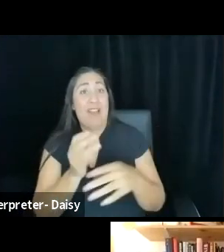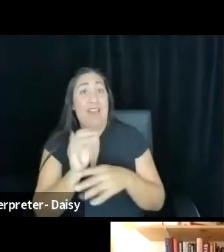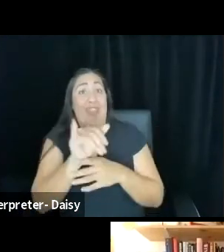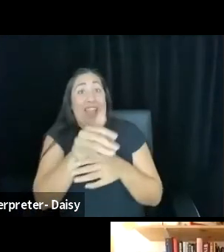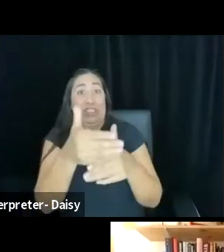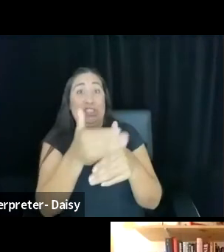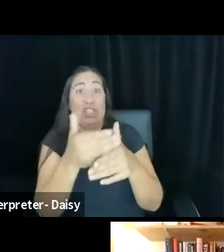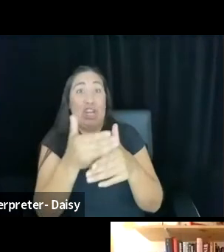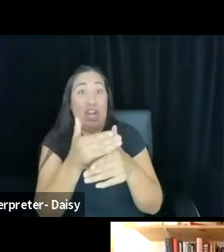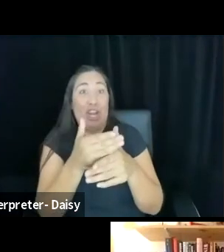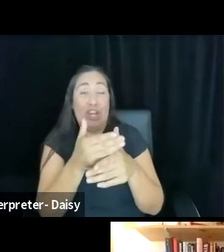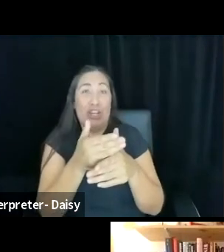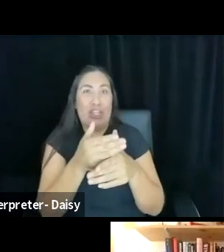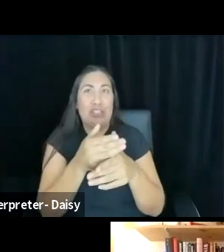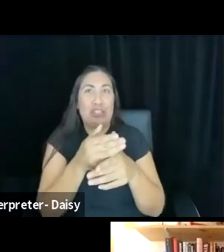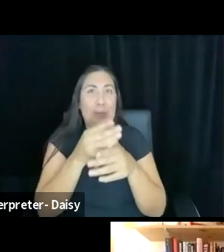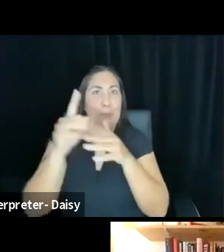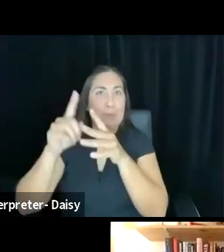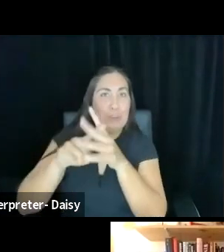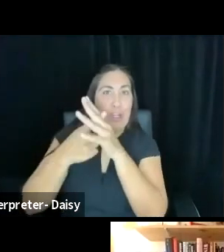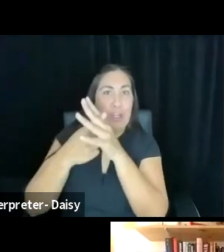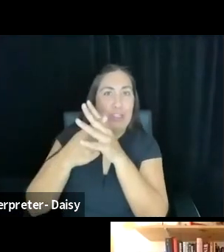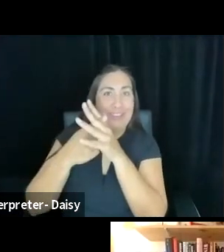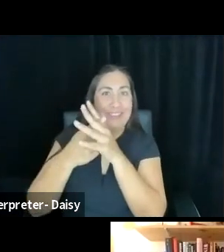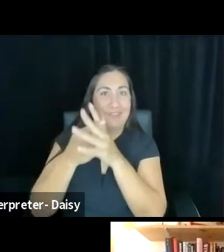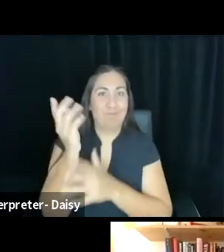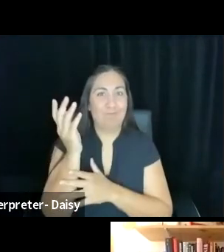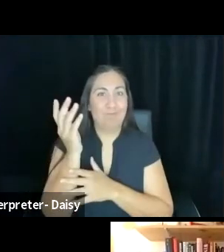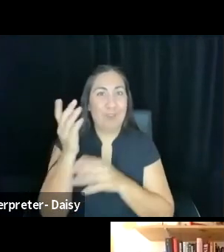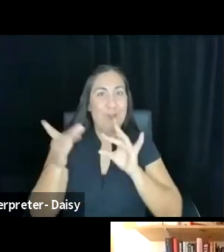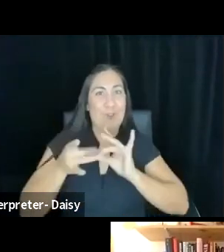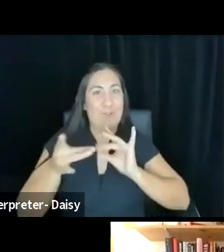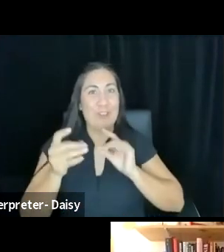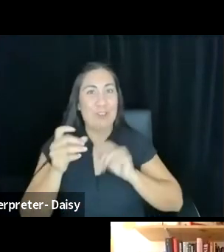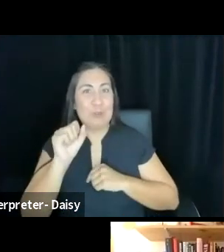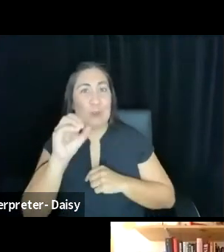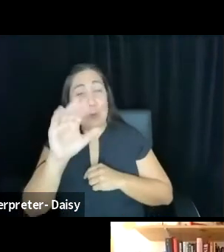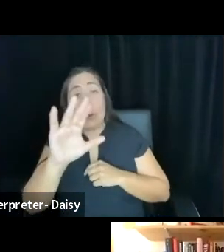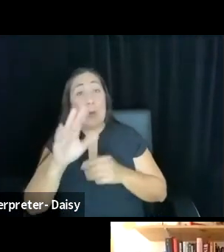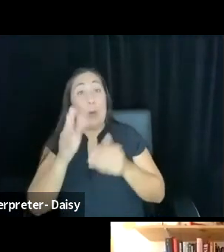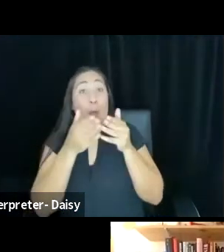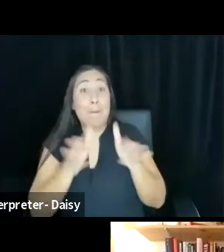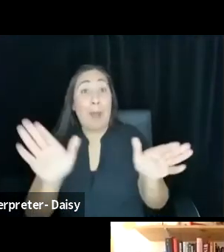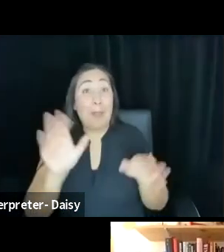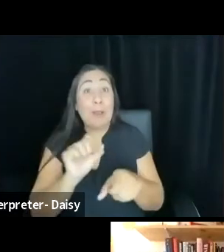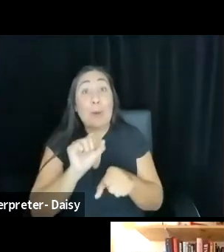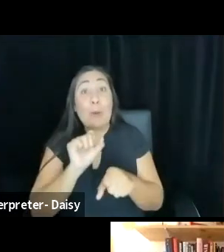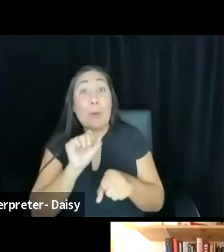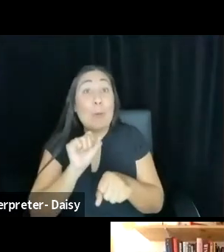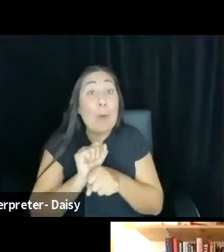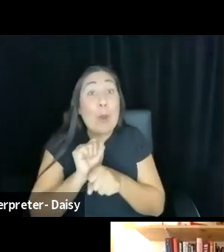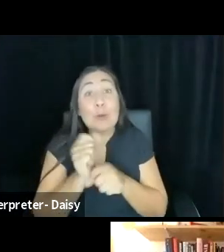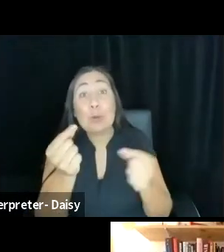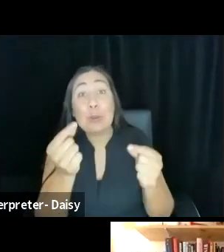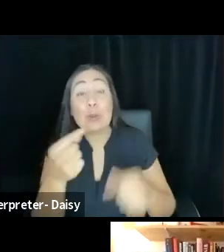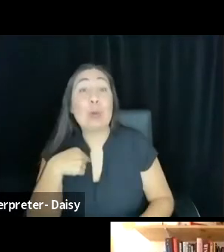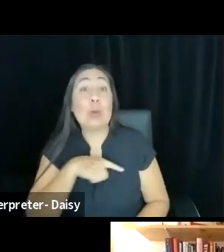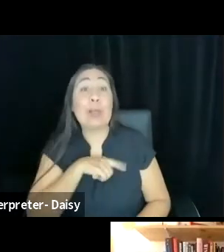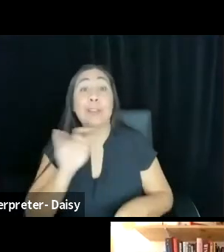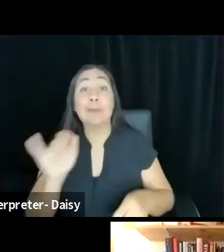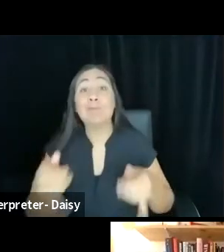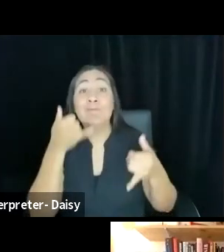top of this conversation. So Public Works is picking up the phone and calling all of